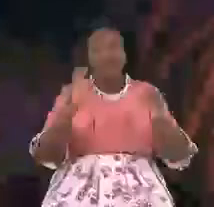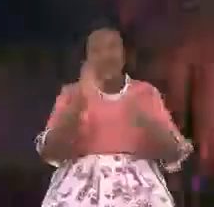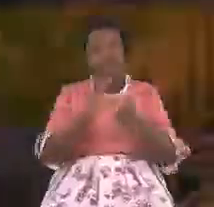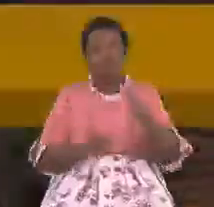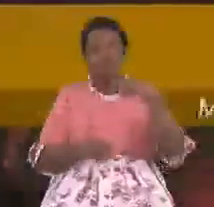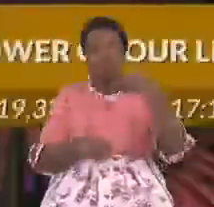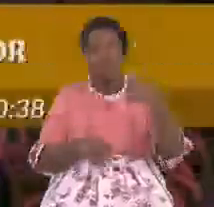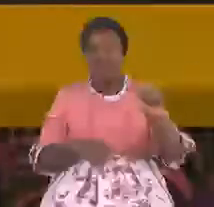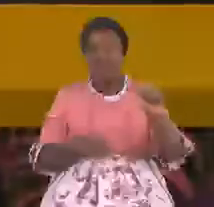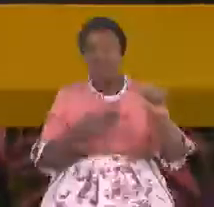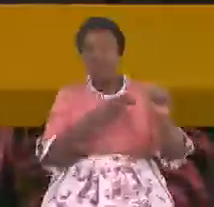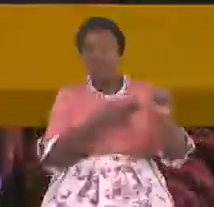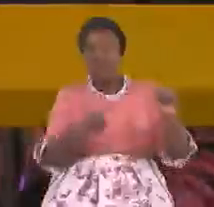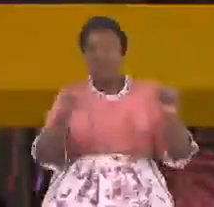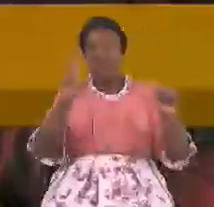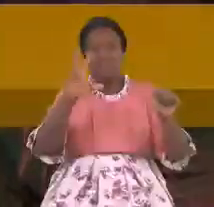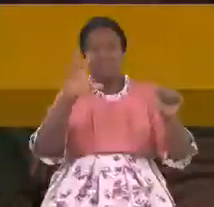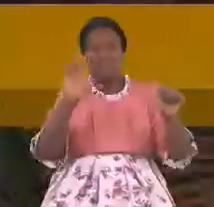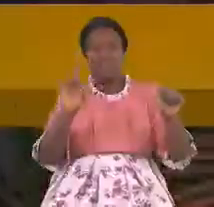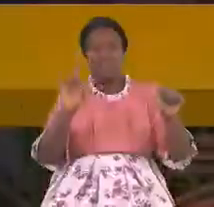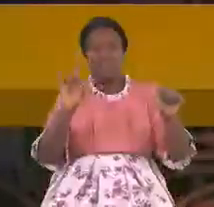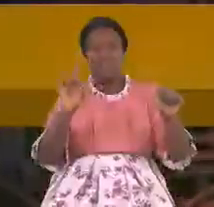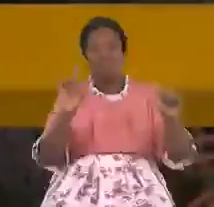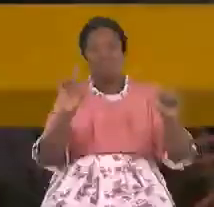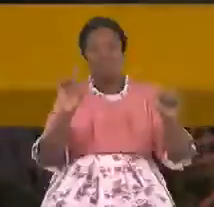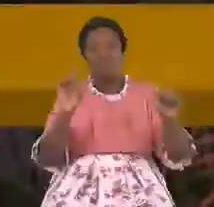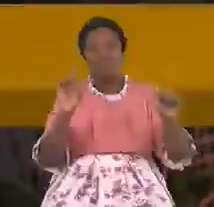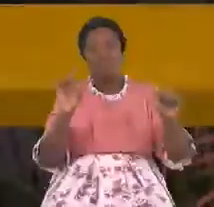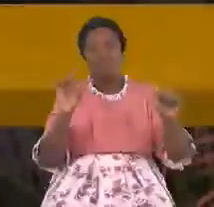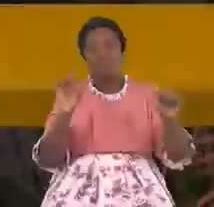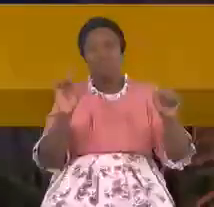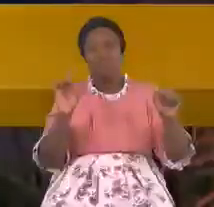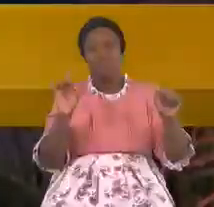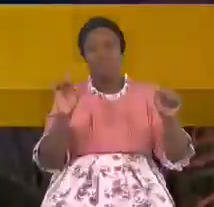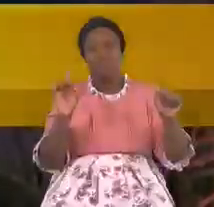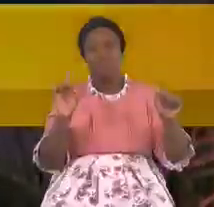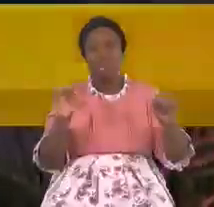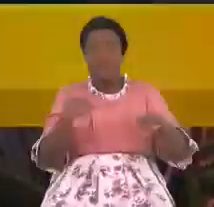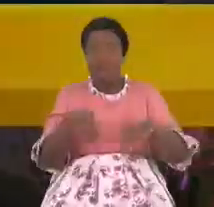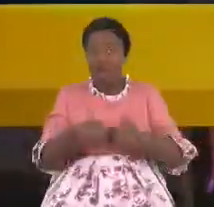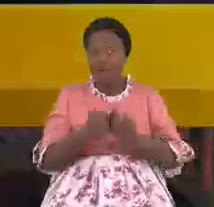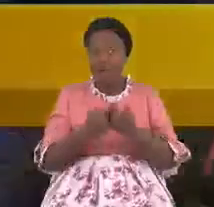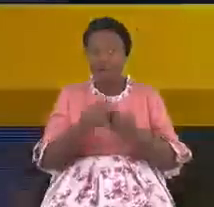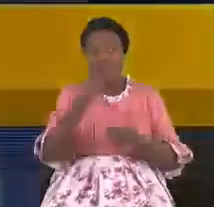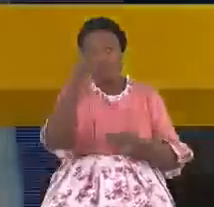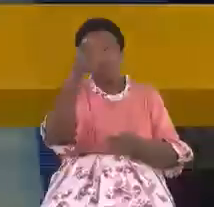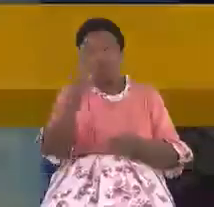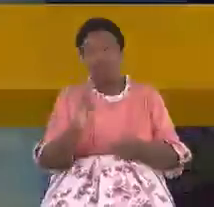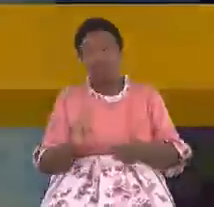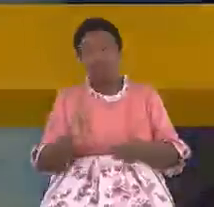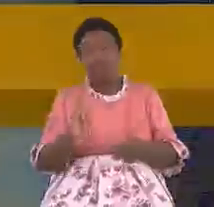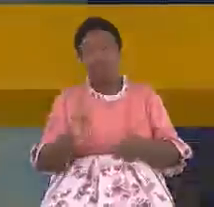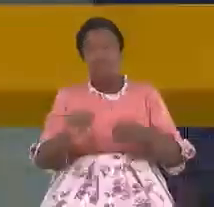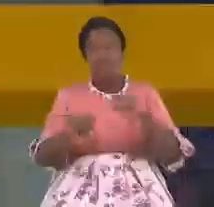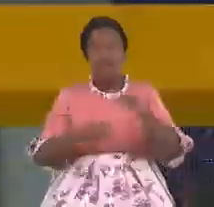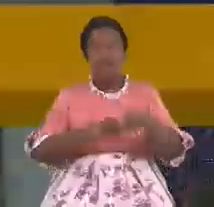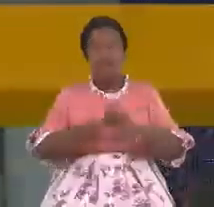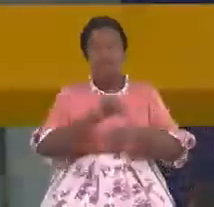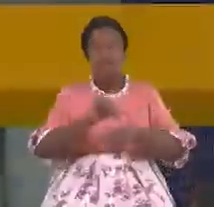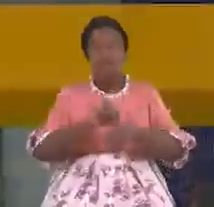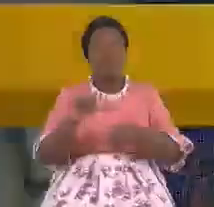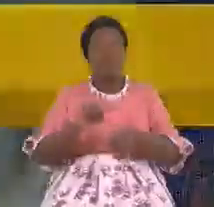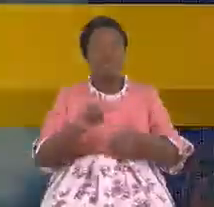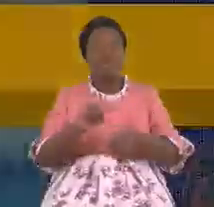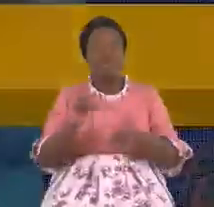38. Acts chapter 10, verse 38. How God anointed Jesus of